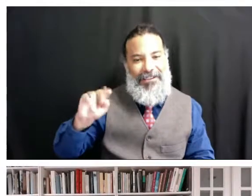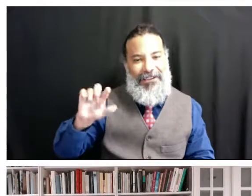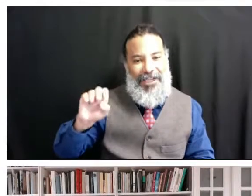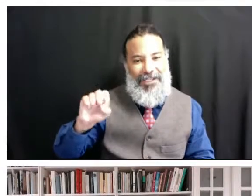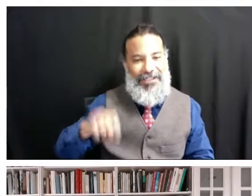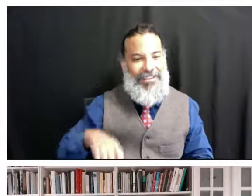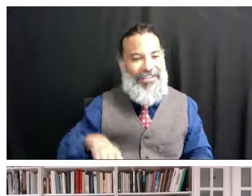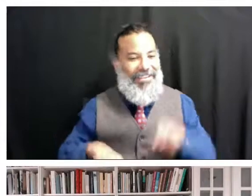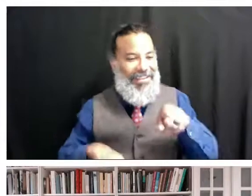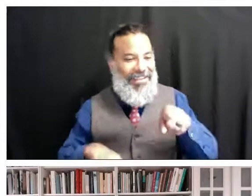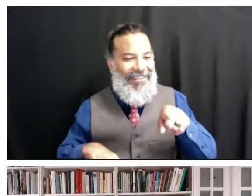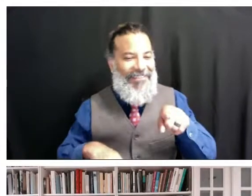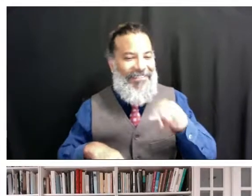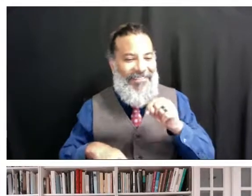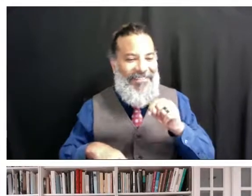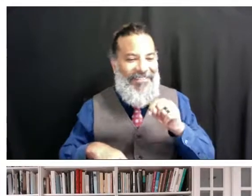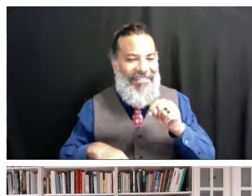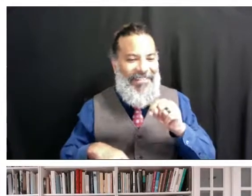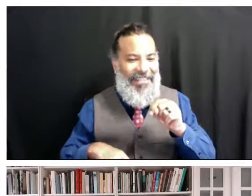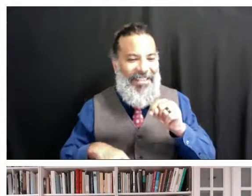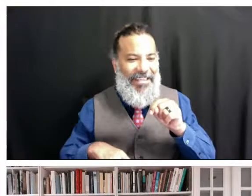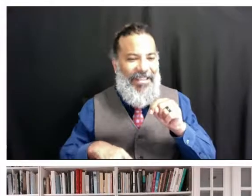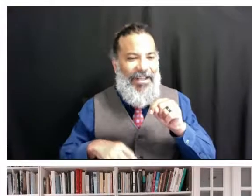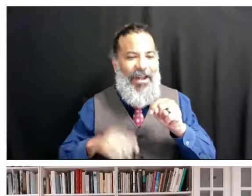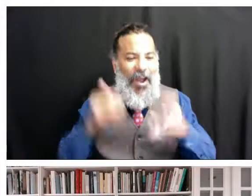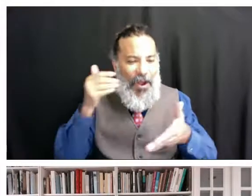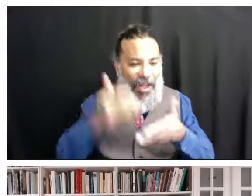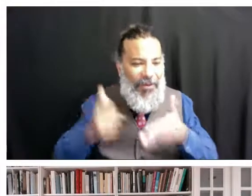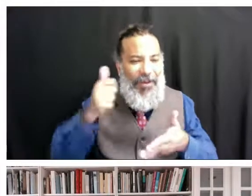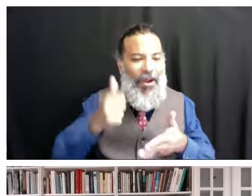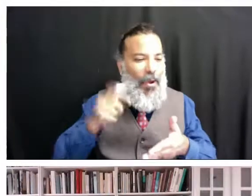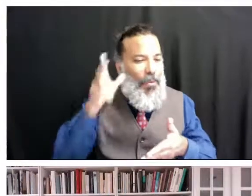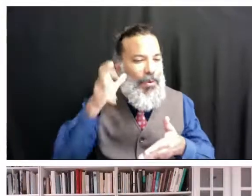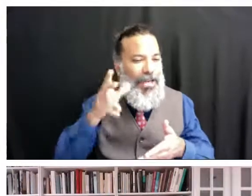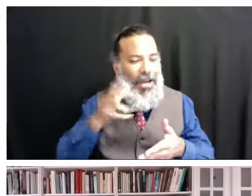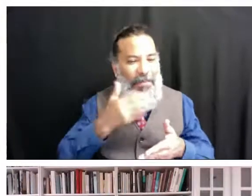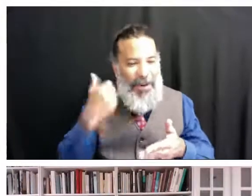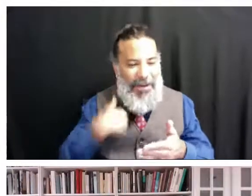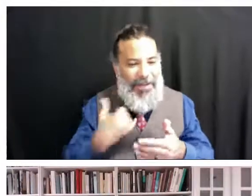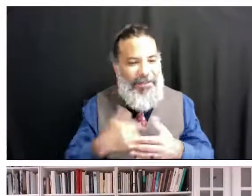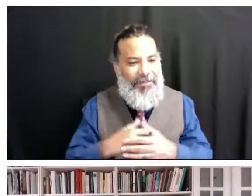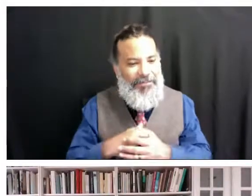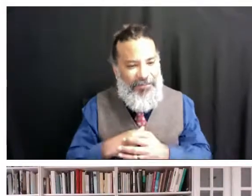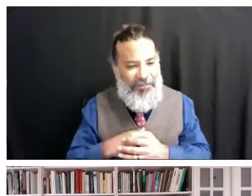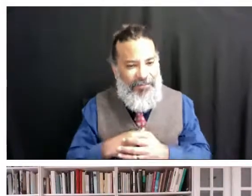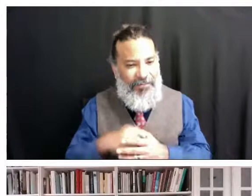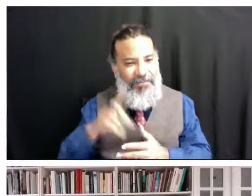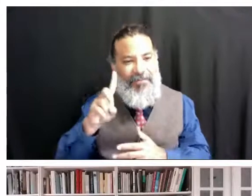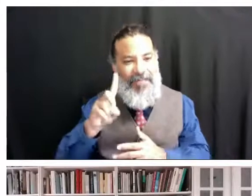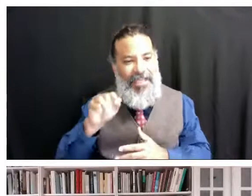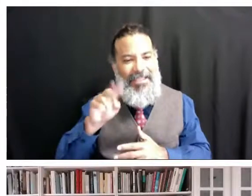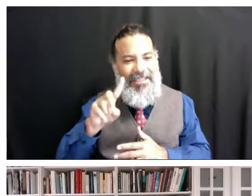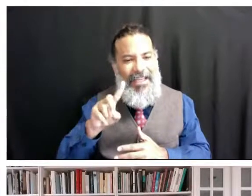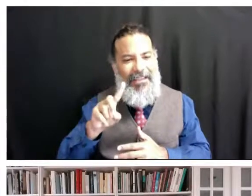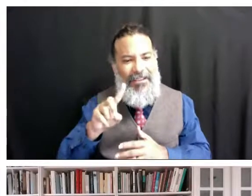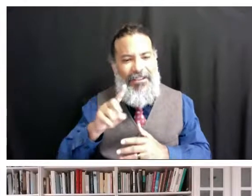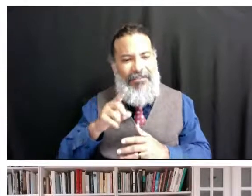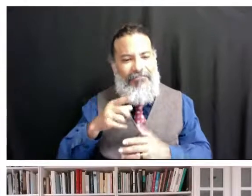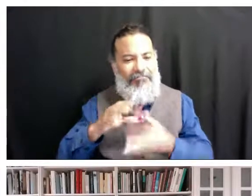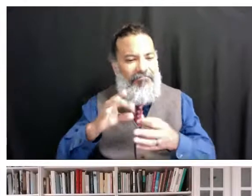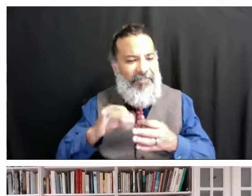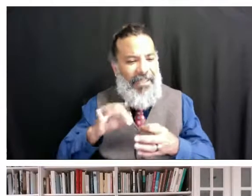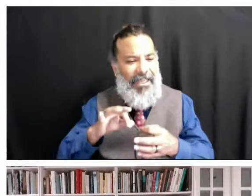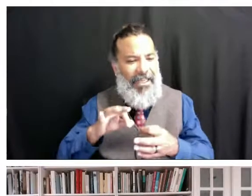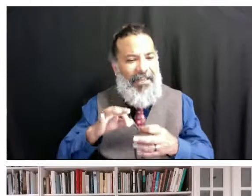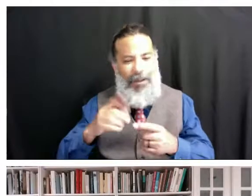I love the, I'll just come a little bit closer in the hopes you can hear me better. And David, please do chime in if there are